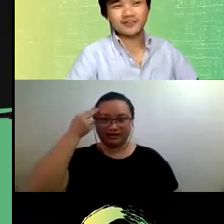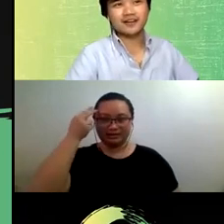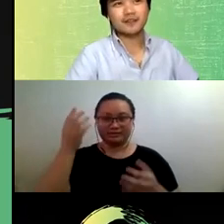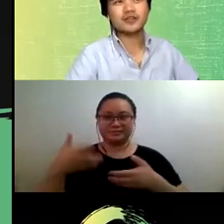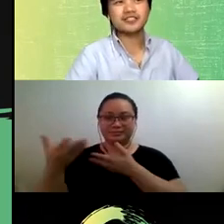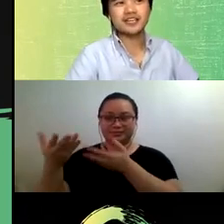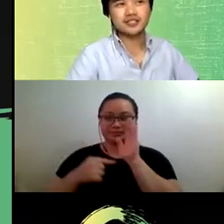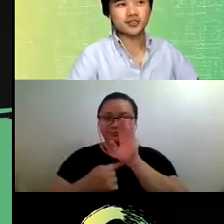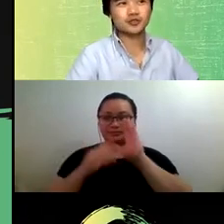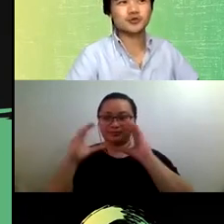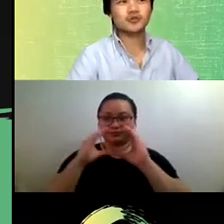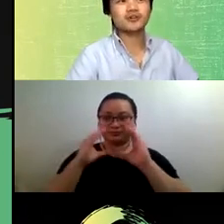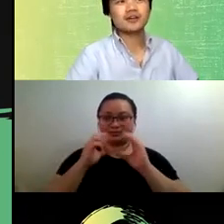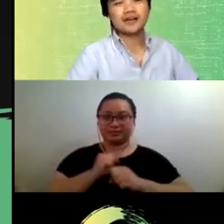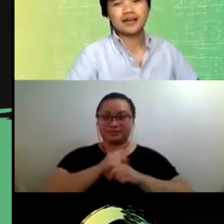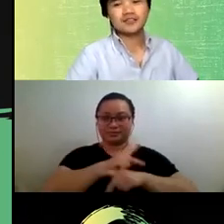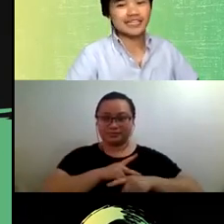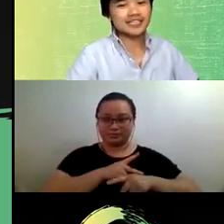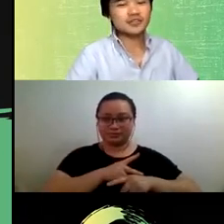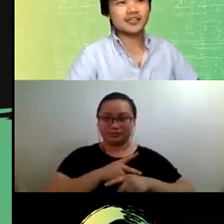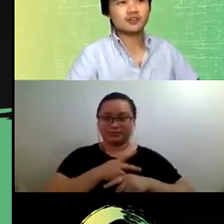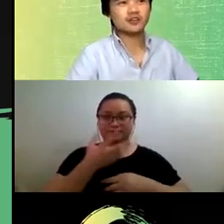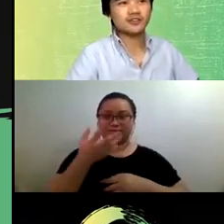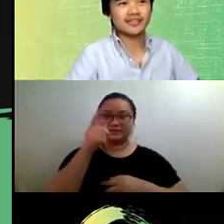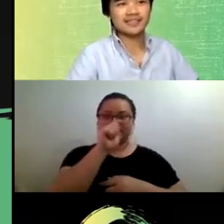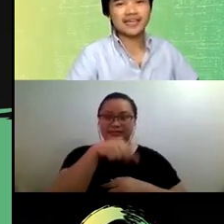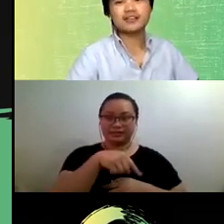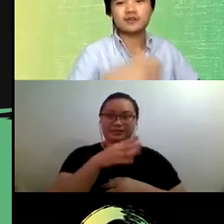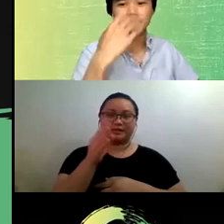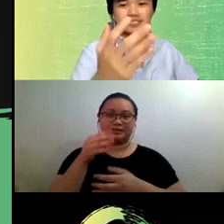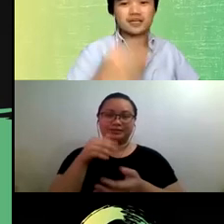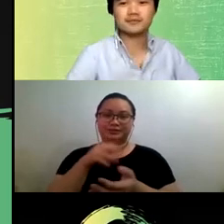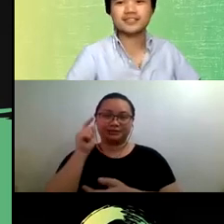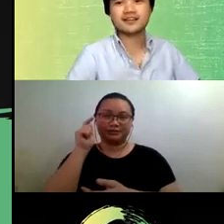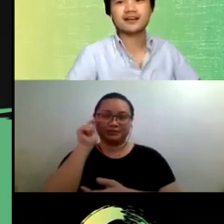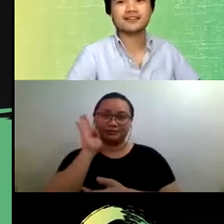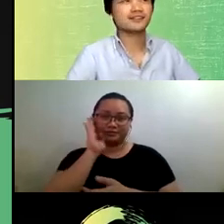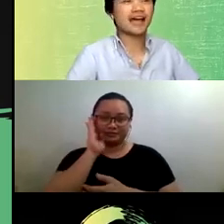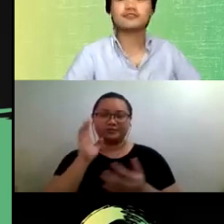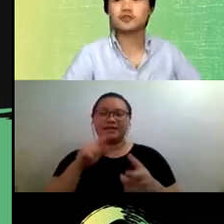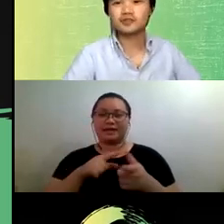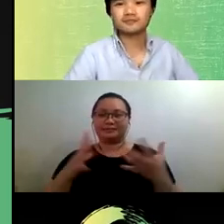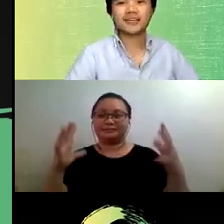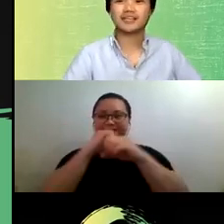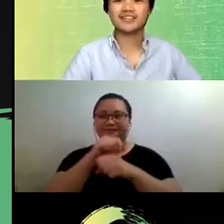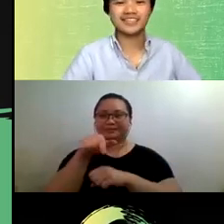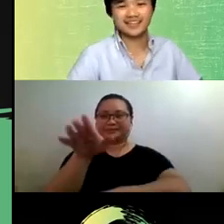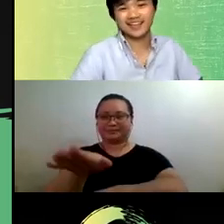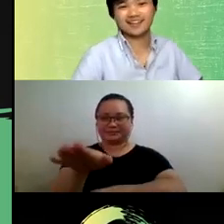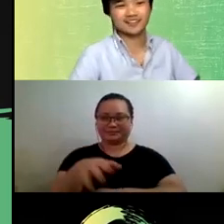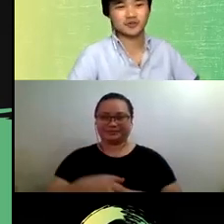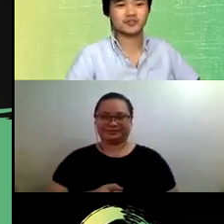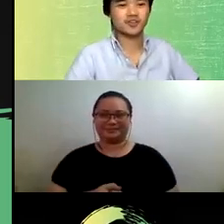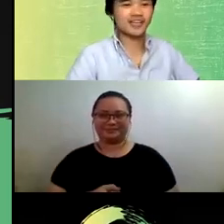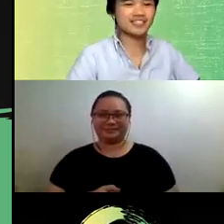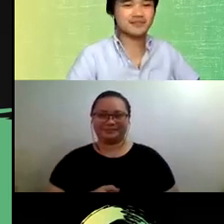of appreciation to Sir TQ and Dr. Therese, and to wrap us up this afternoon, mag-evening na. Yan.